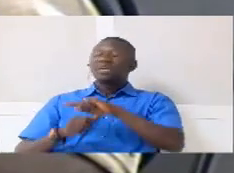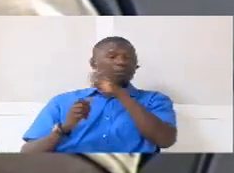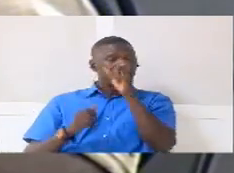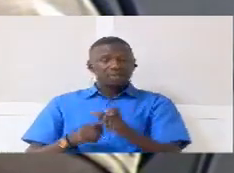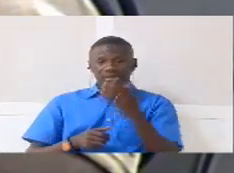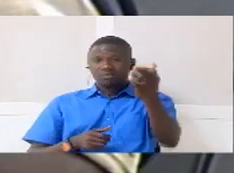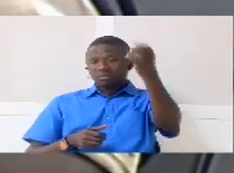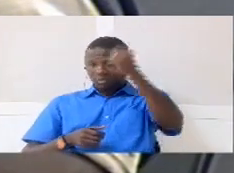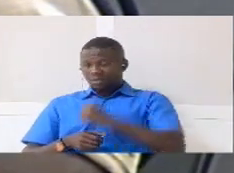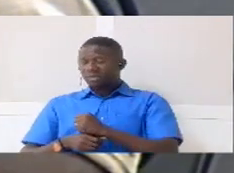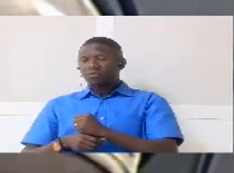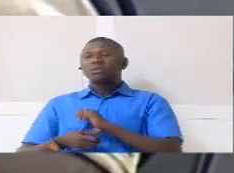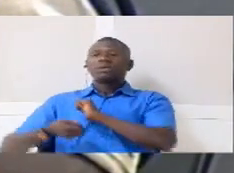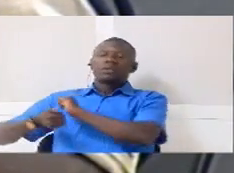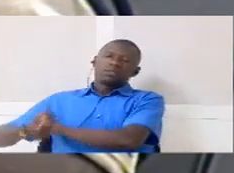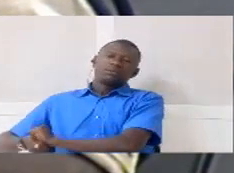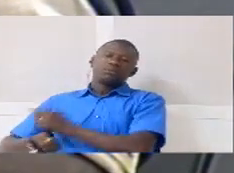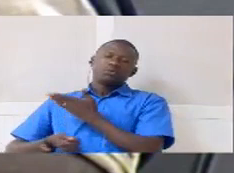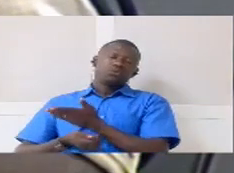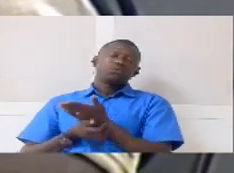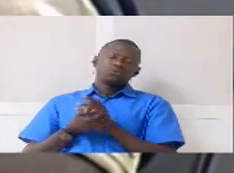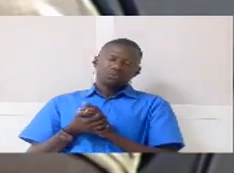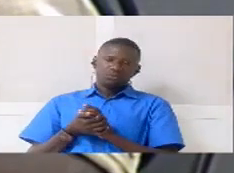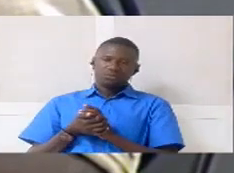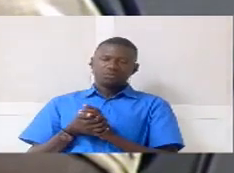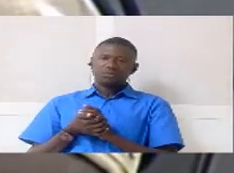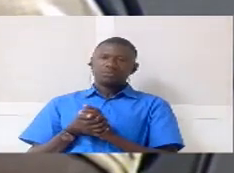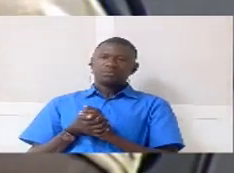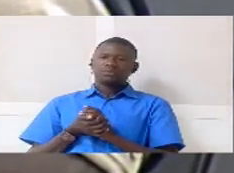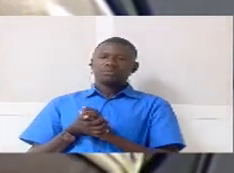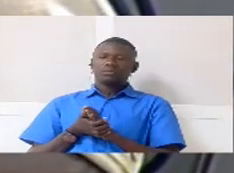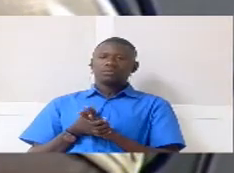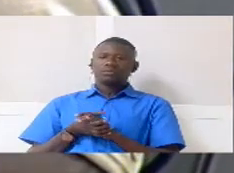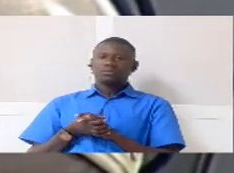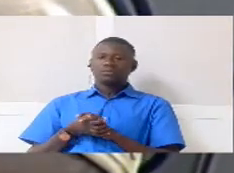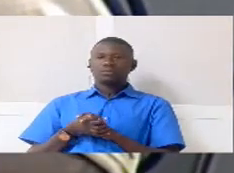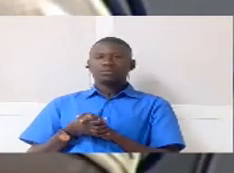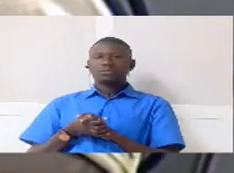Whosoever is brought in, we will keep you.